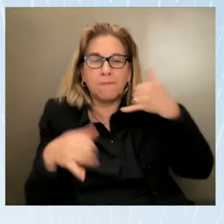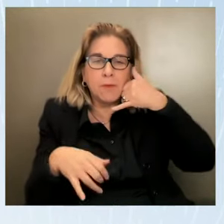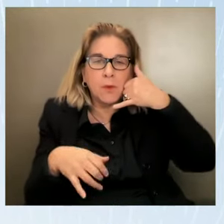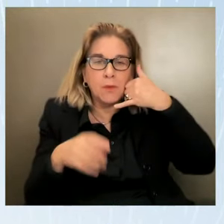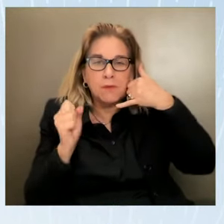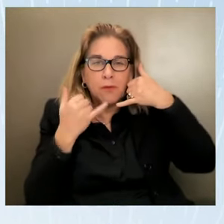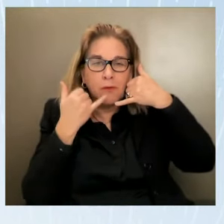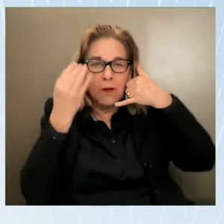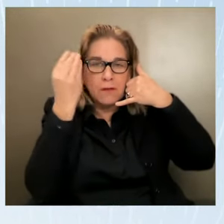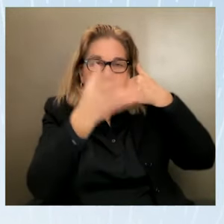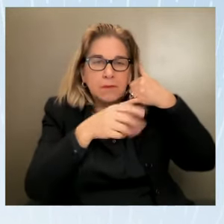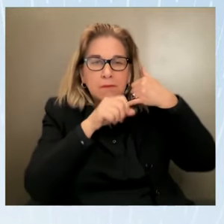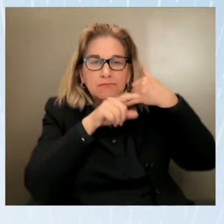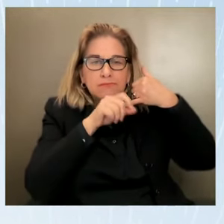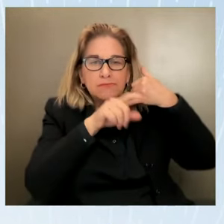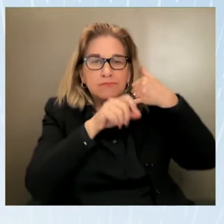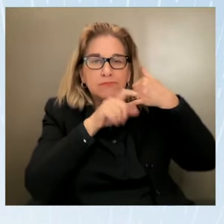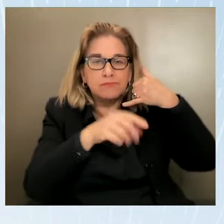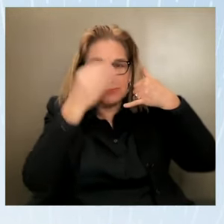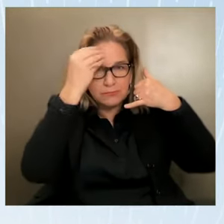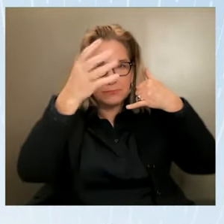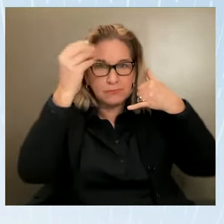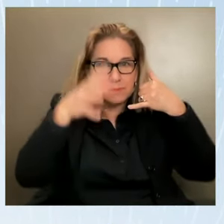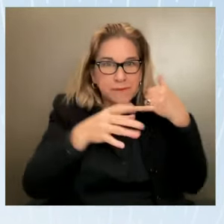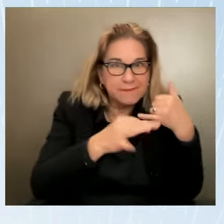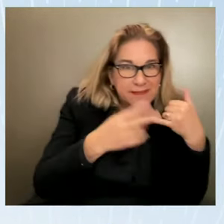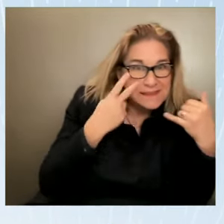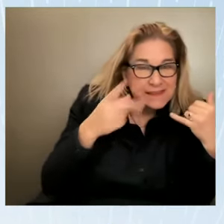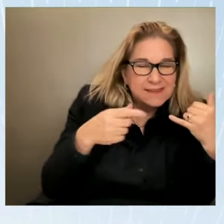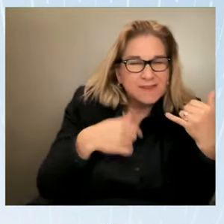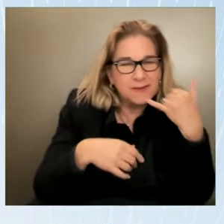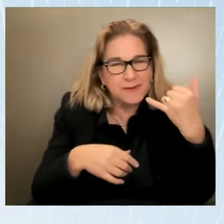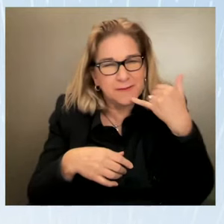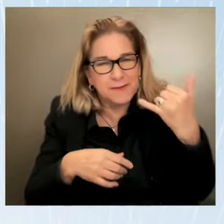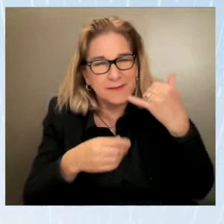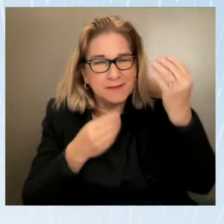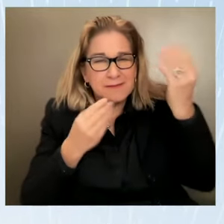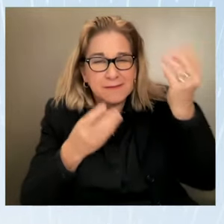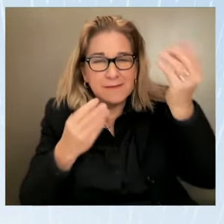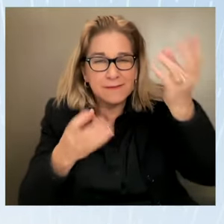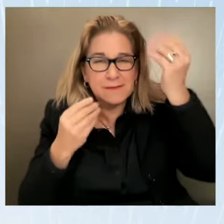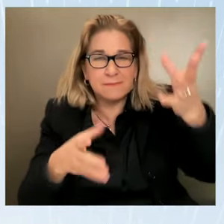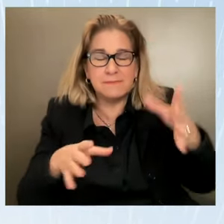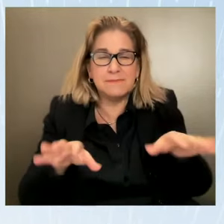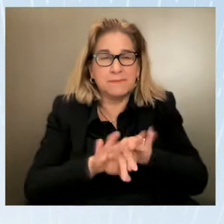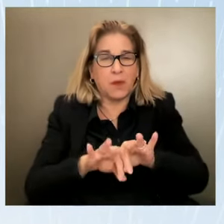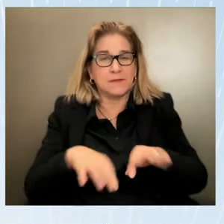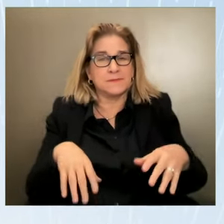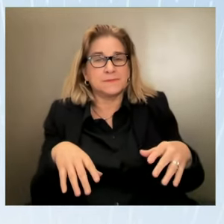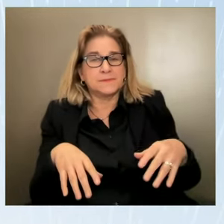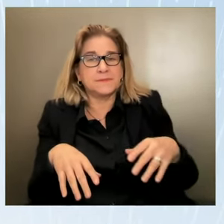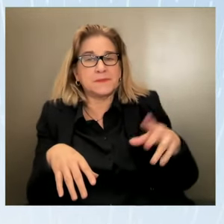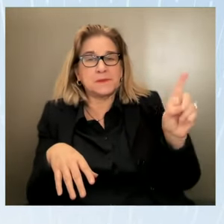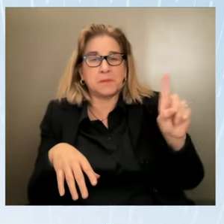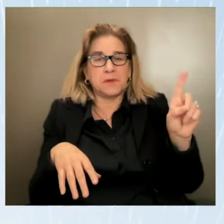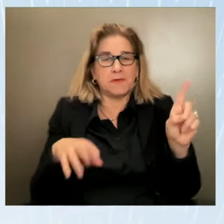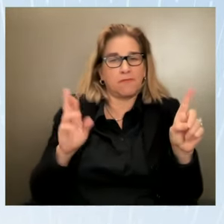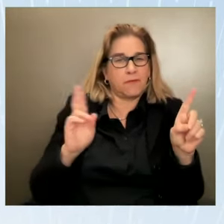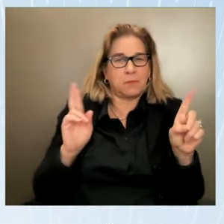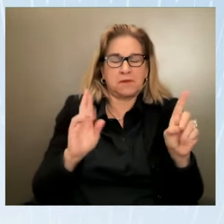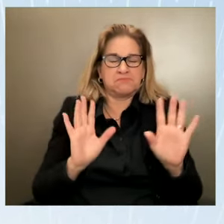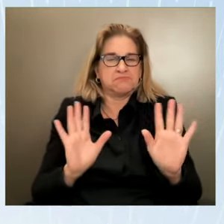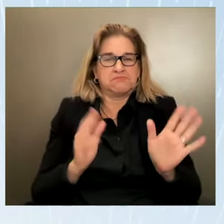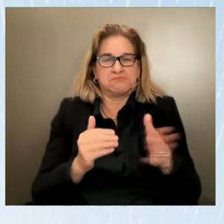partisan issue. It has really crossed political boundaries, and I want to recognize that we are building on good work that was done by my